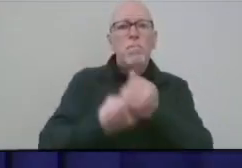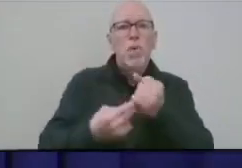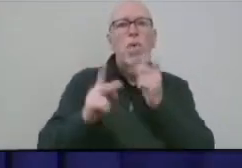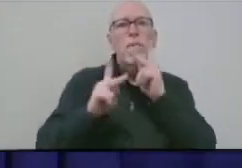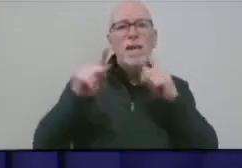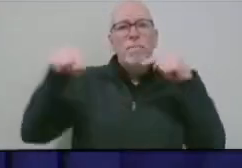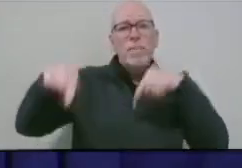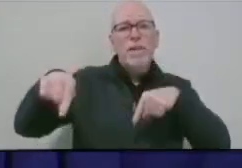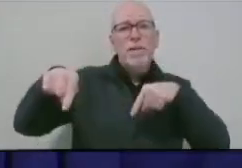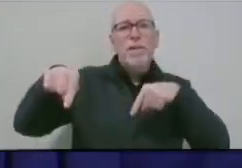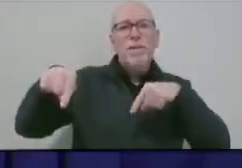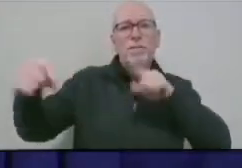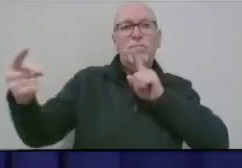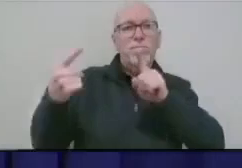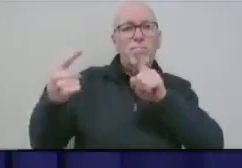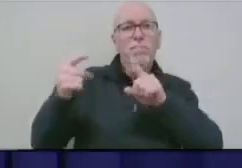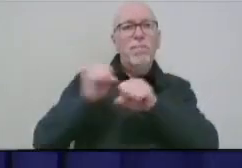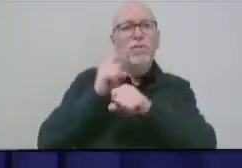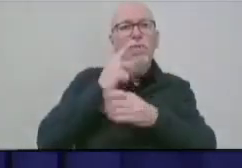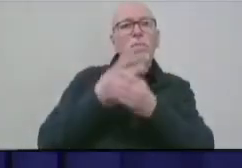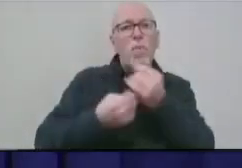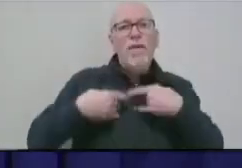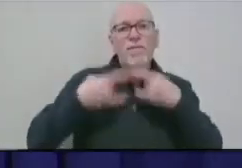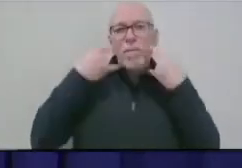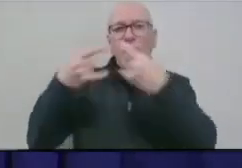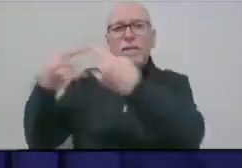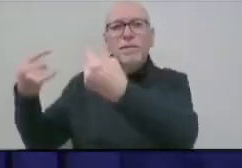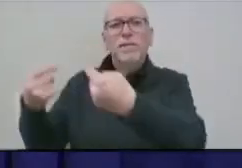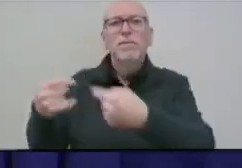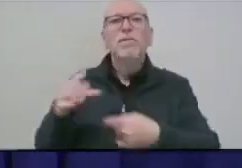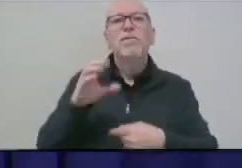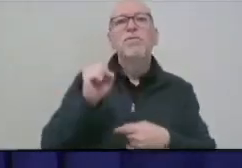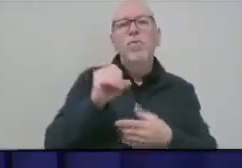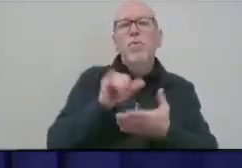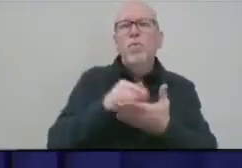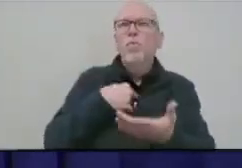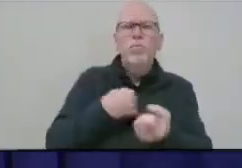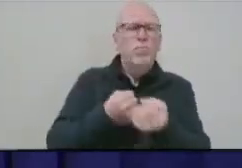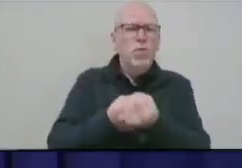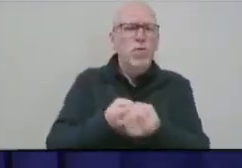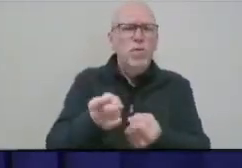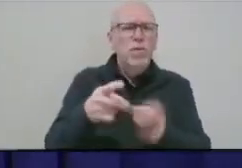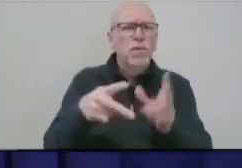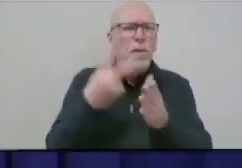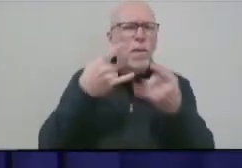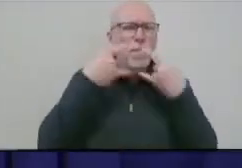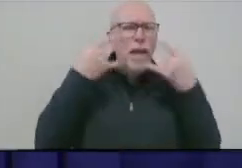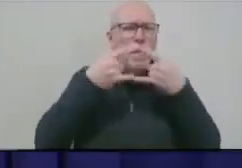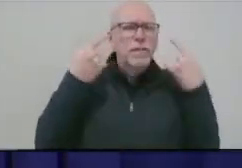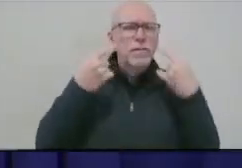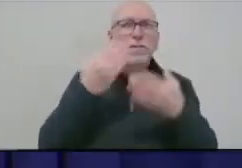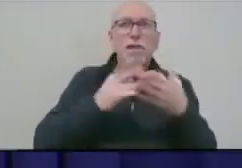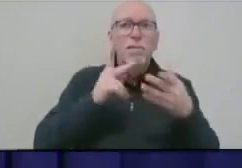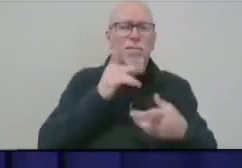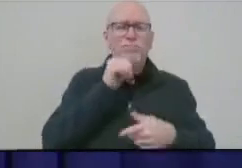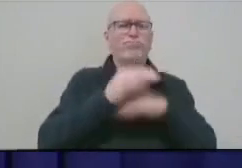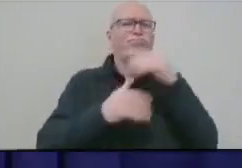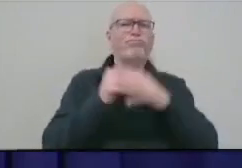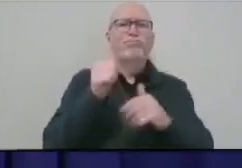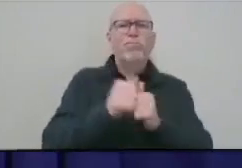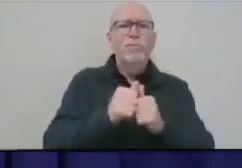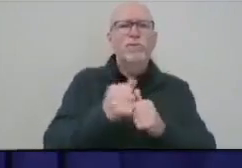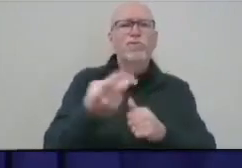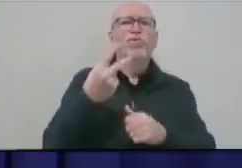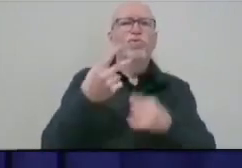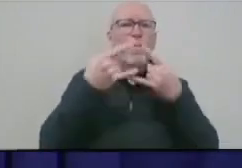that proximity of each other have their masks on. So certainly we would support that. I know that a lot of people are uncomfortable with that additional mask,